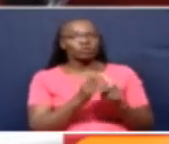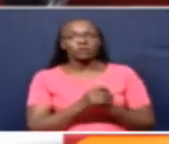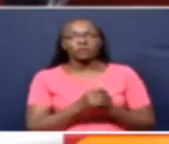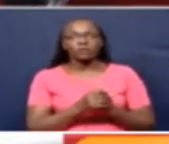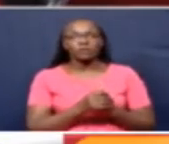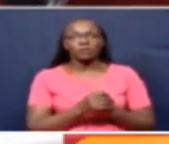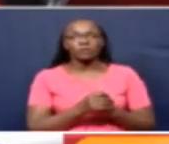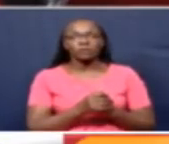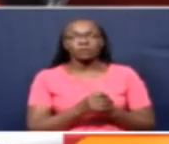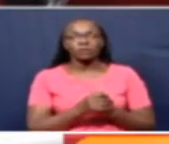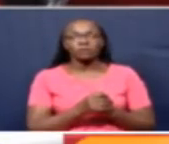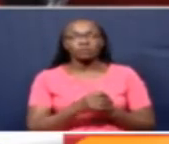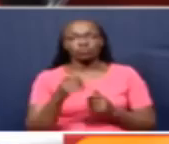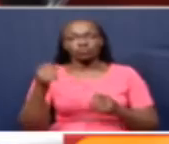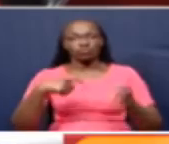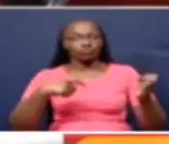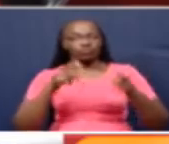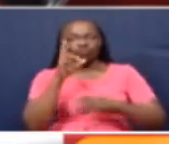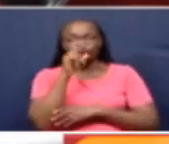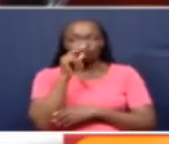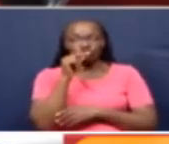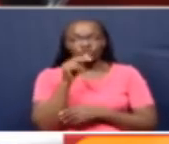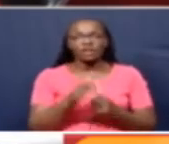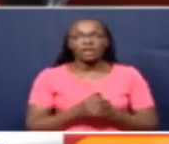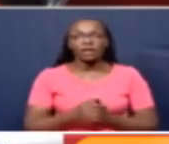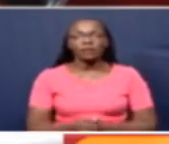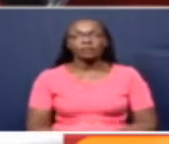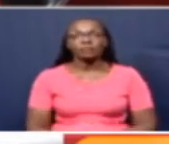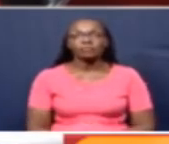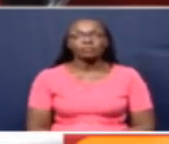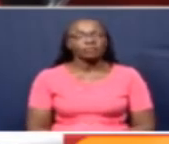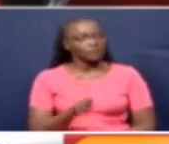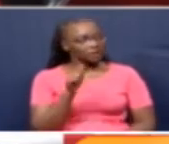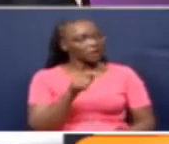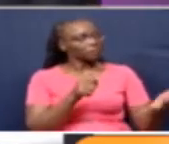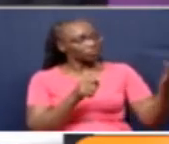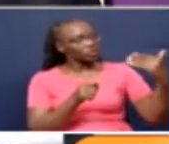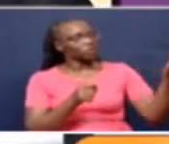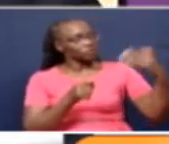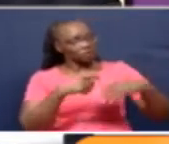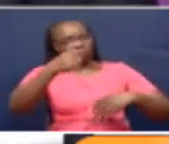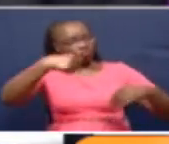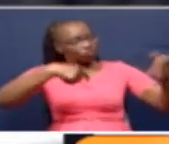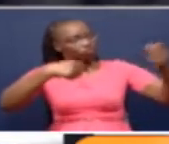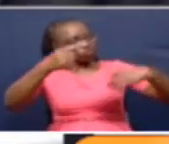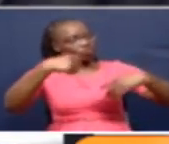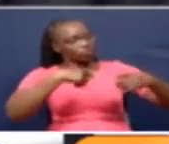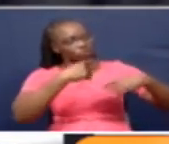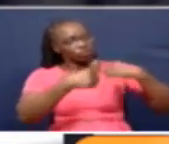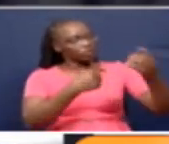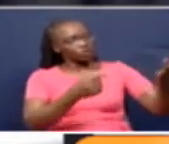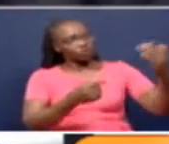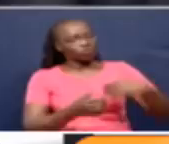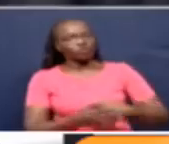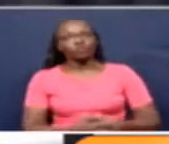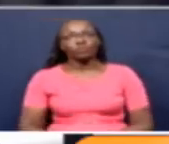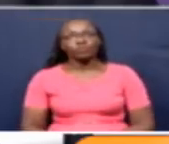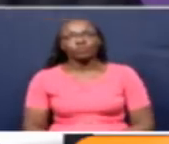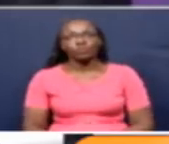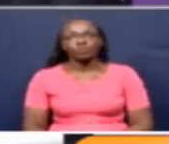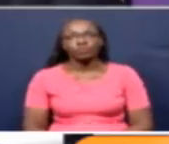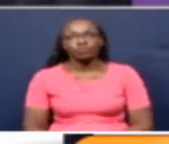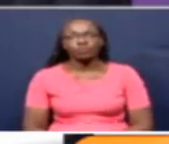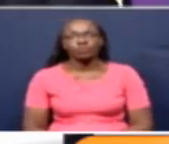man, tweets are coming in thick and fast. Hey, bring him in, man. Let him come. Yeah. Maya von Lecco, there. Oh, there